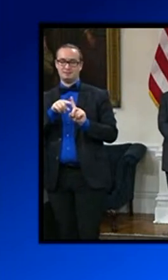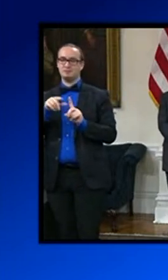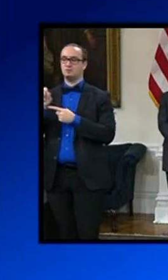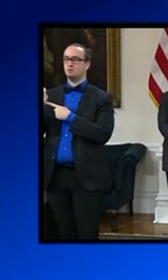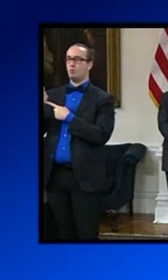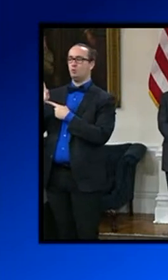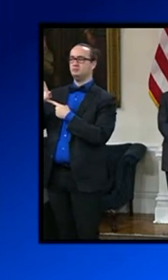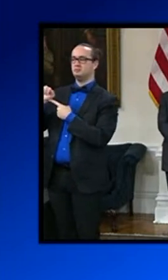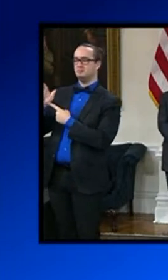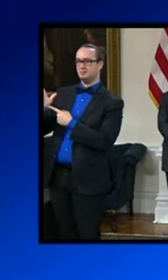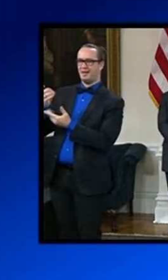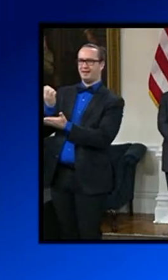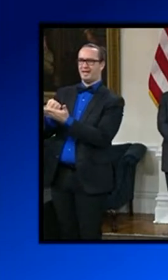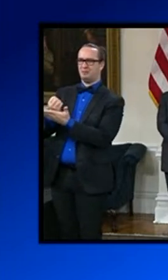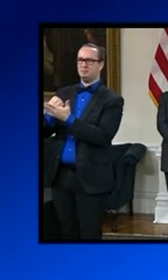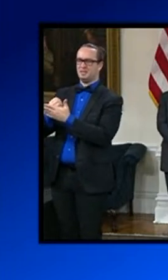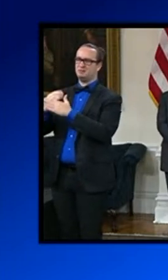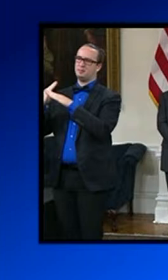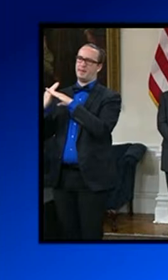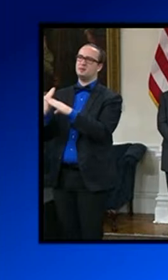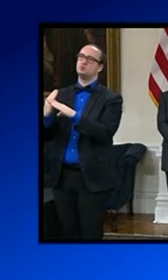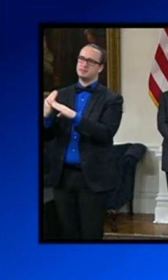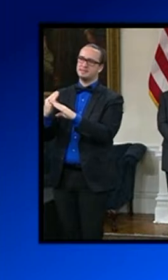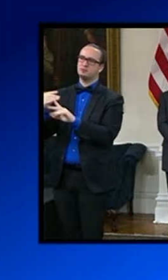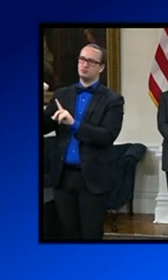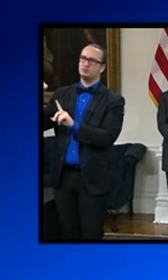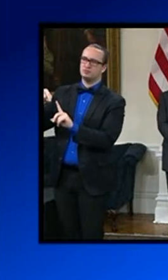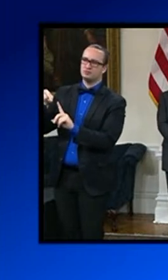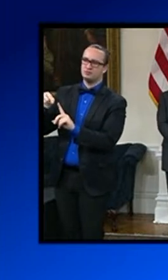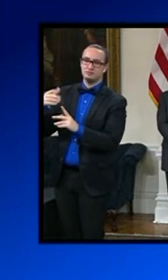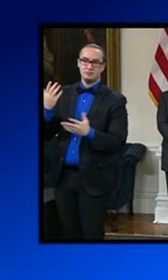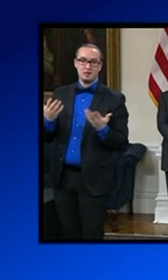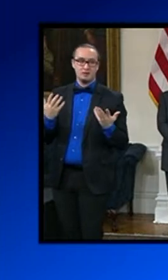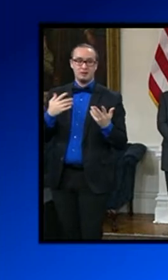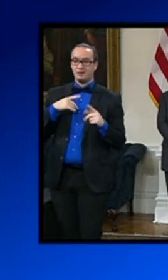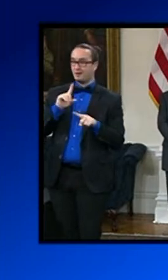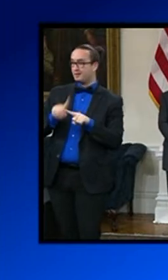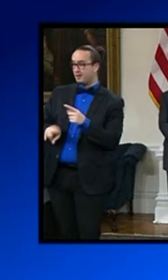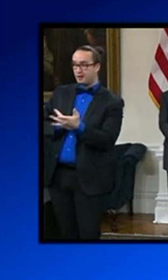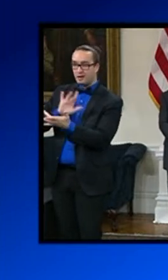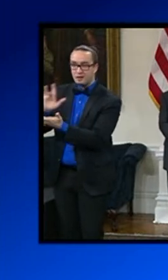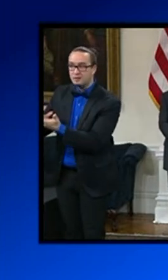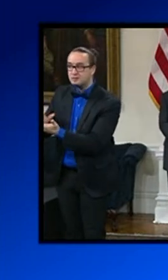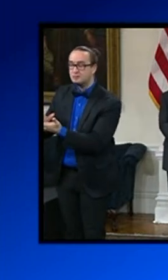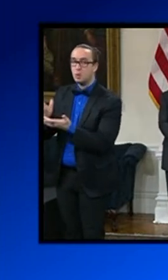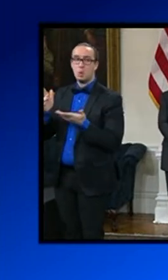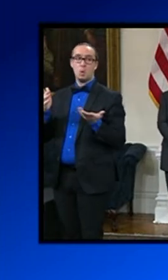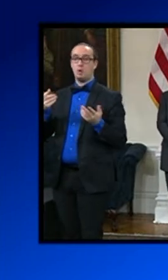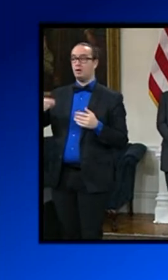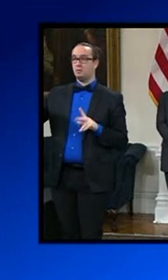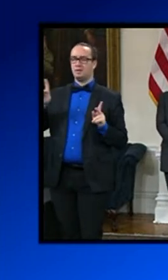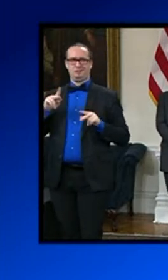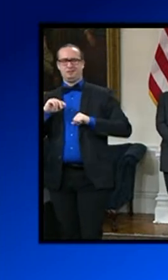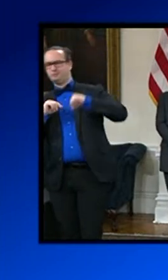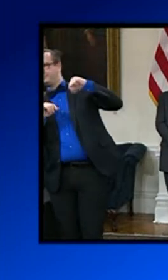underserved, hesitant, or difficult to reach. This composite will guide the outreach. A few specifics key